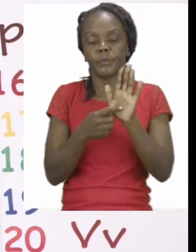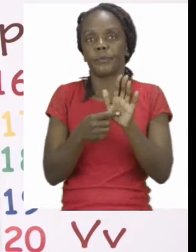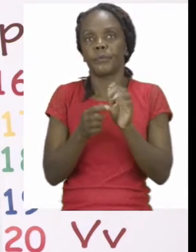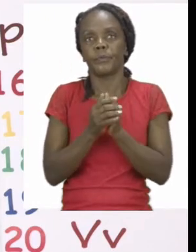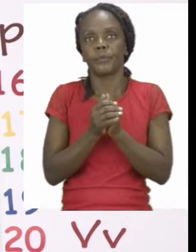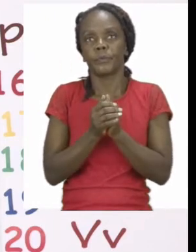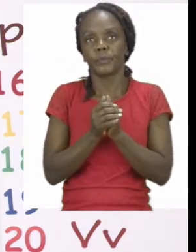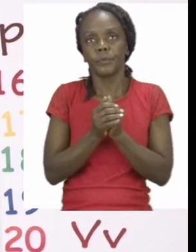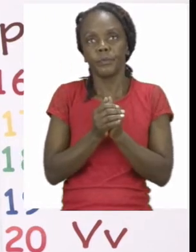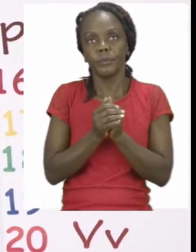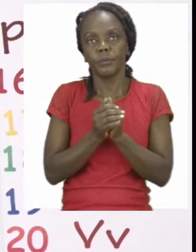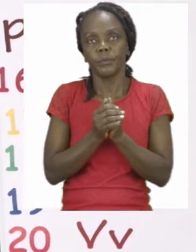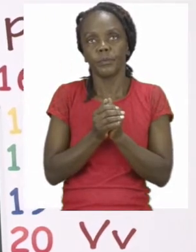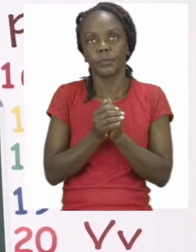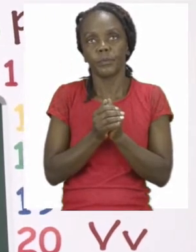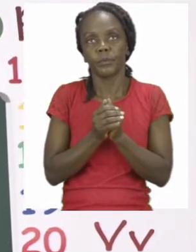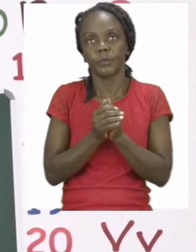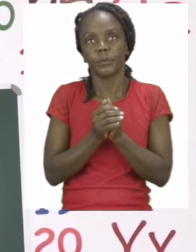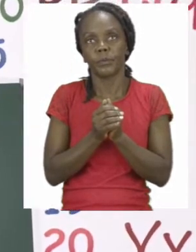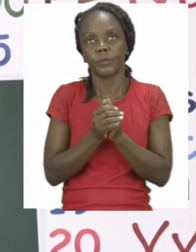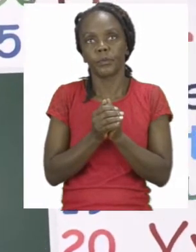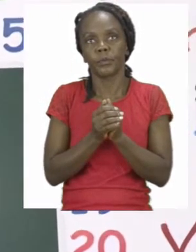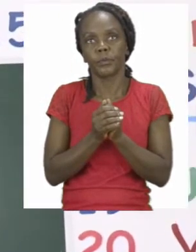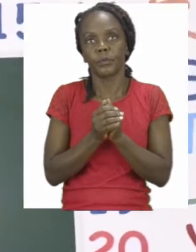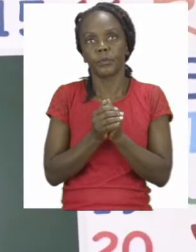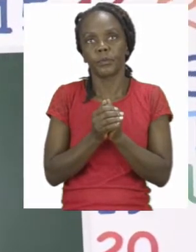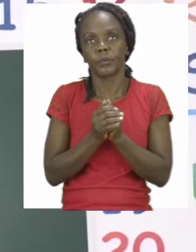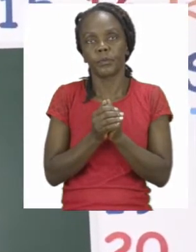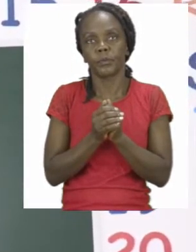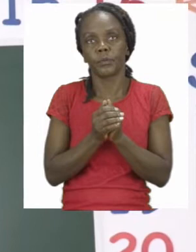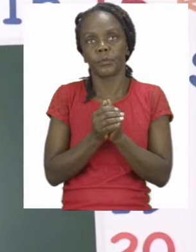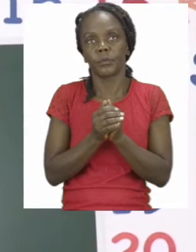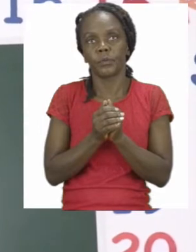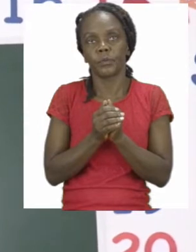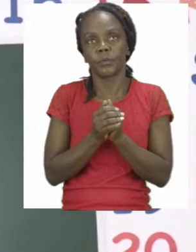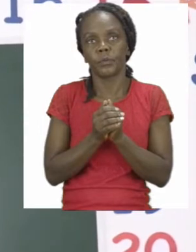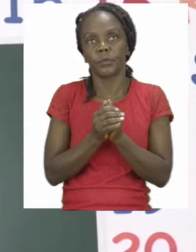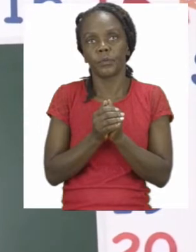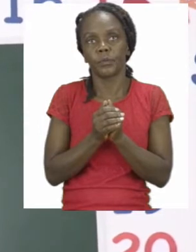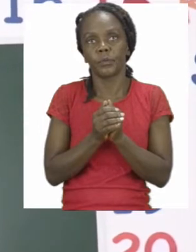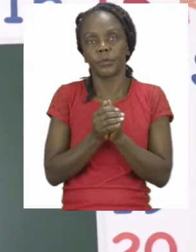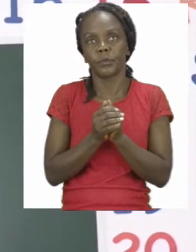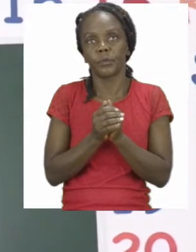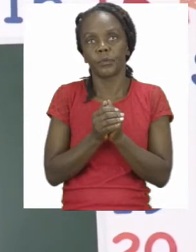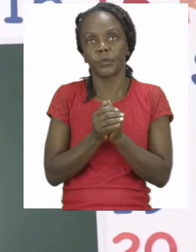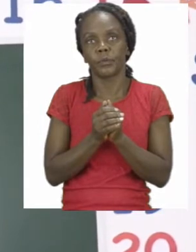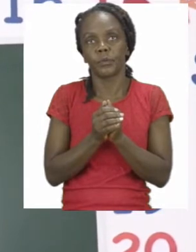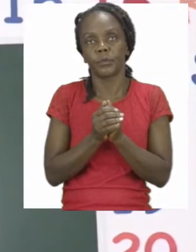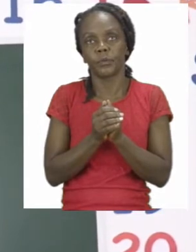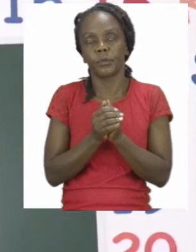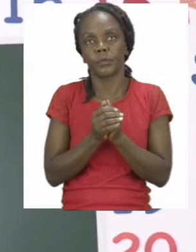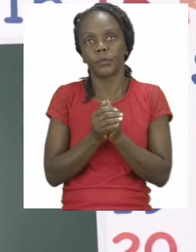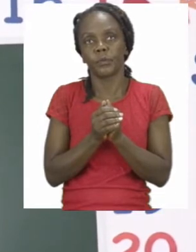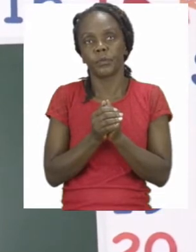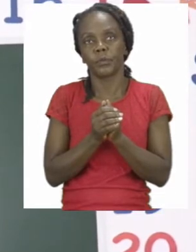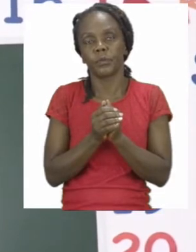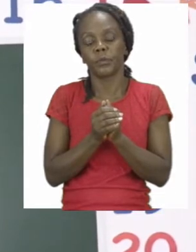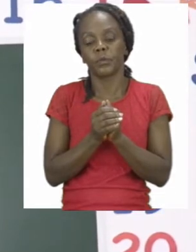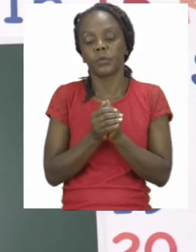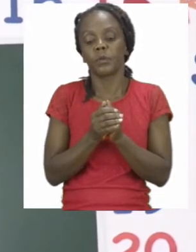same or similar to another face, that means you are going to circle the two faces that